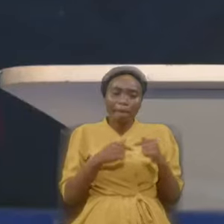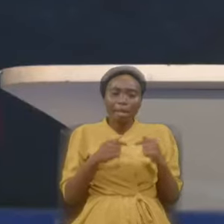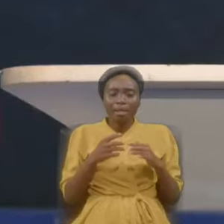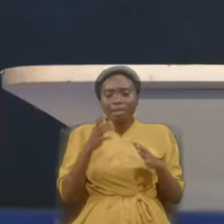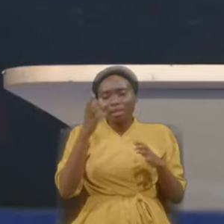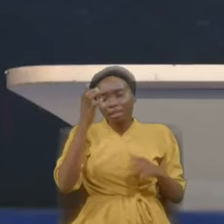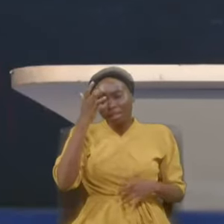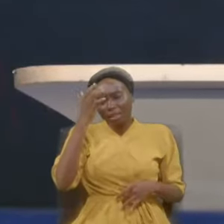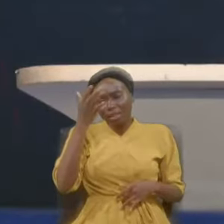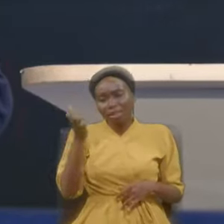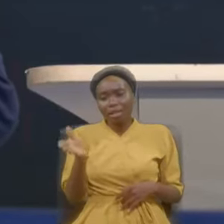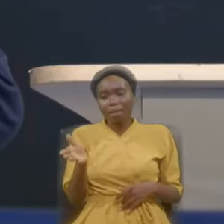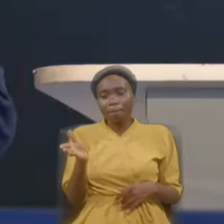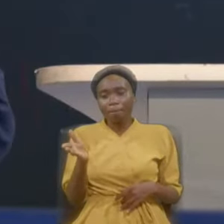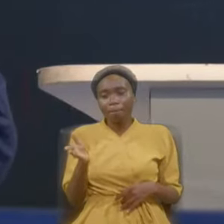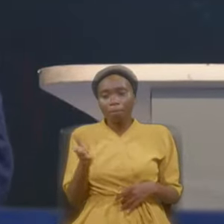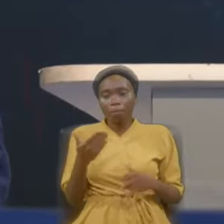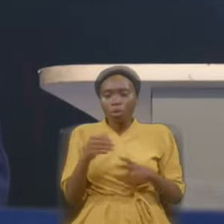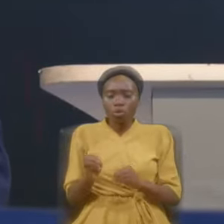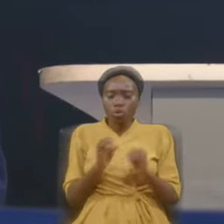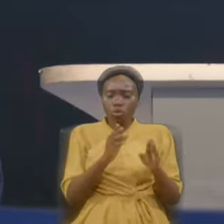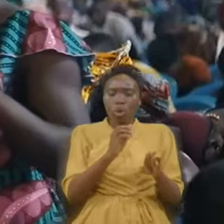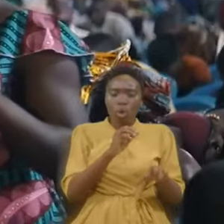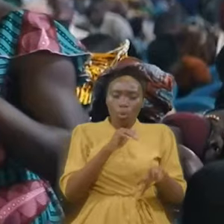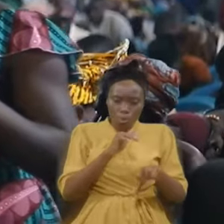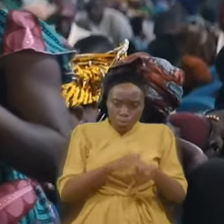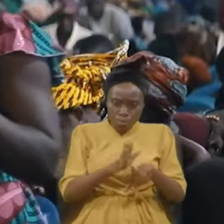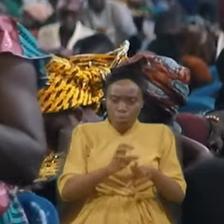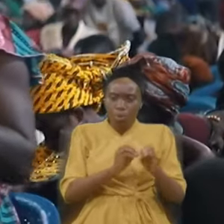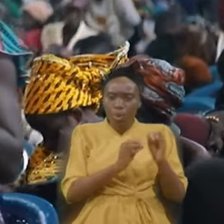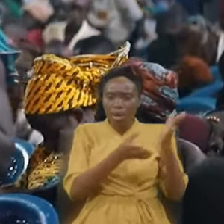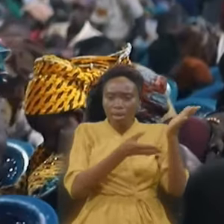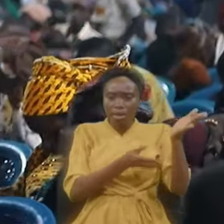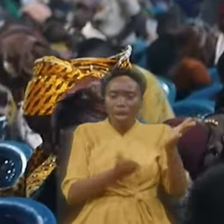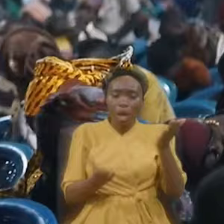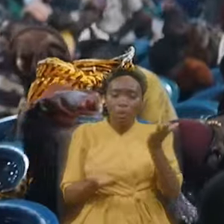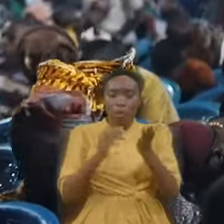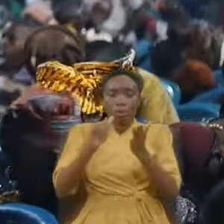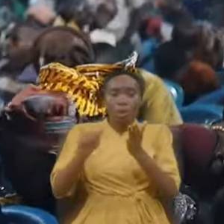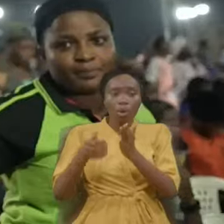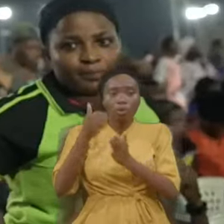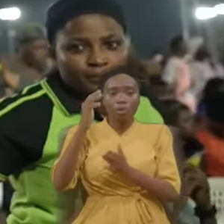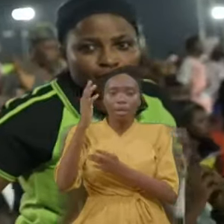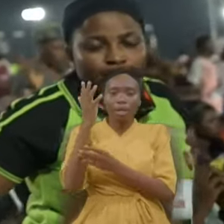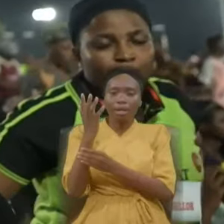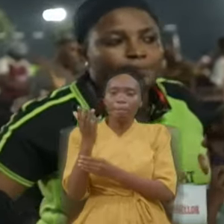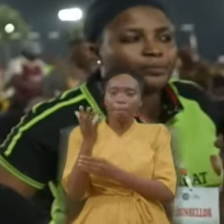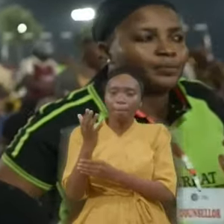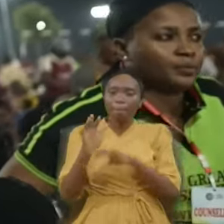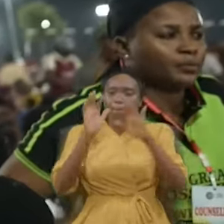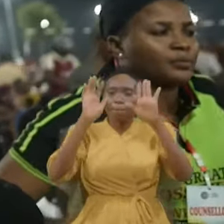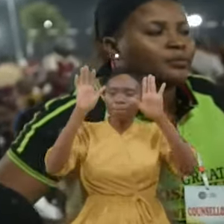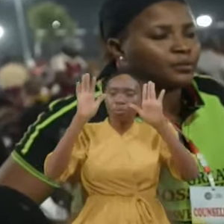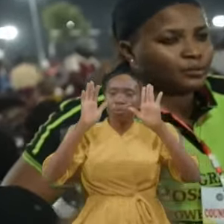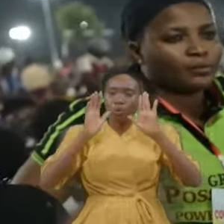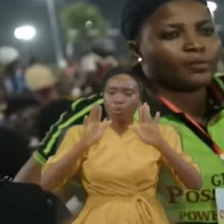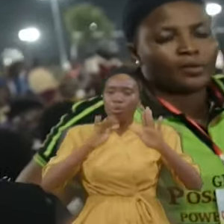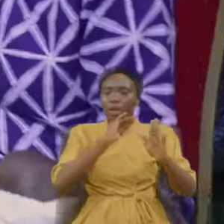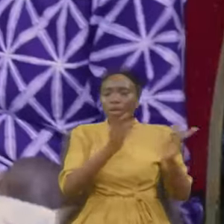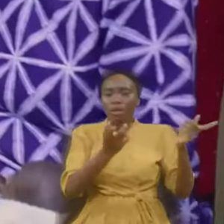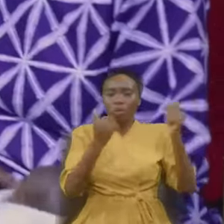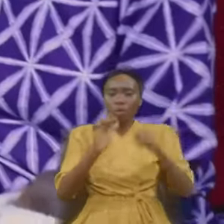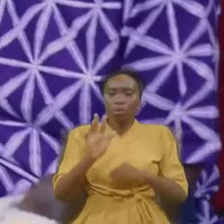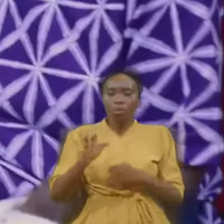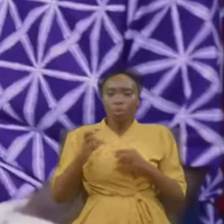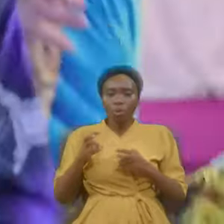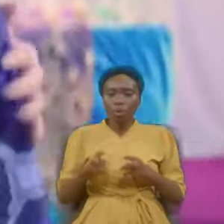disease there, just lay your hand, raise up the other hand, a miracle is coming your